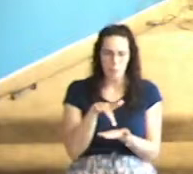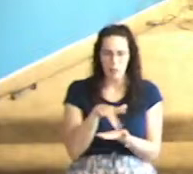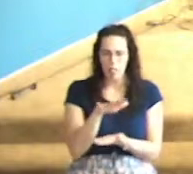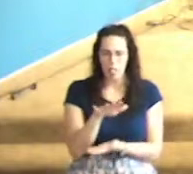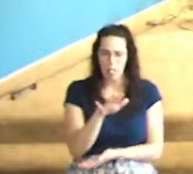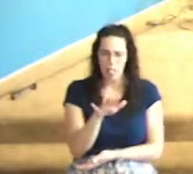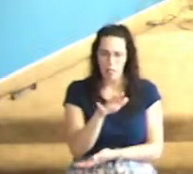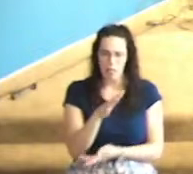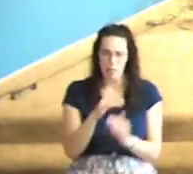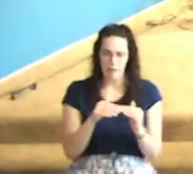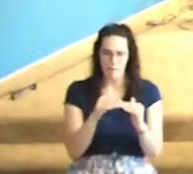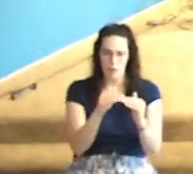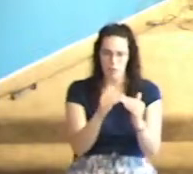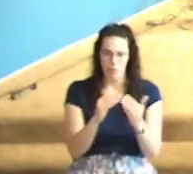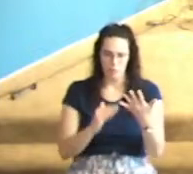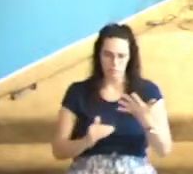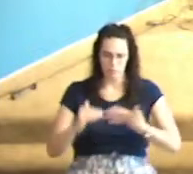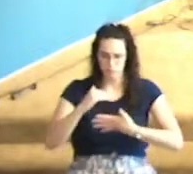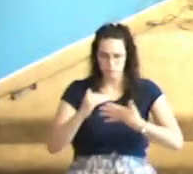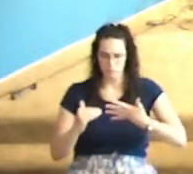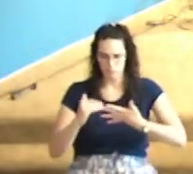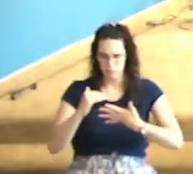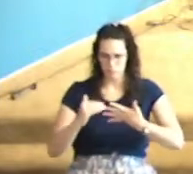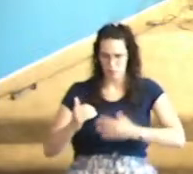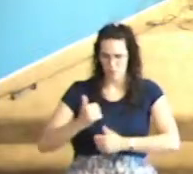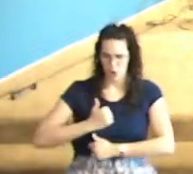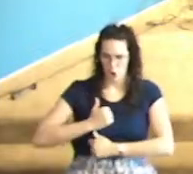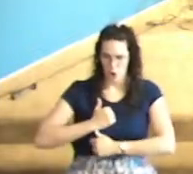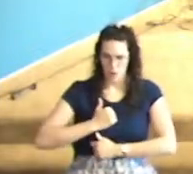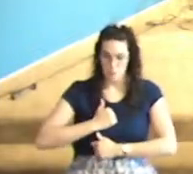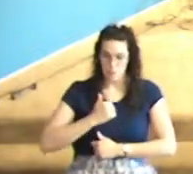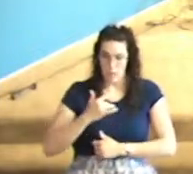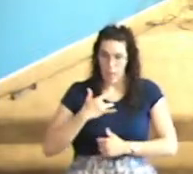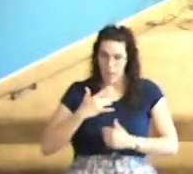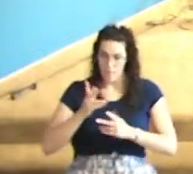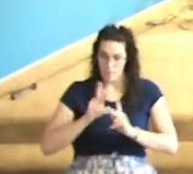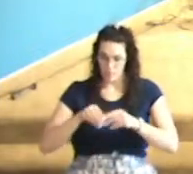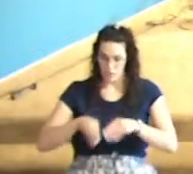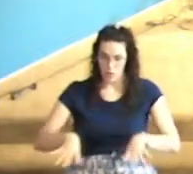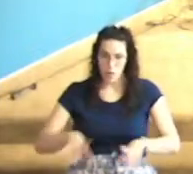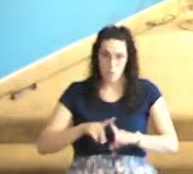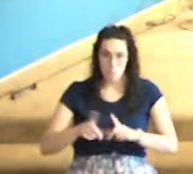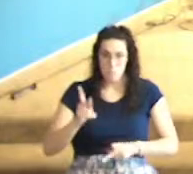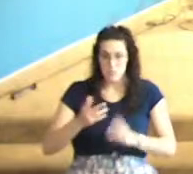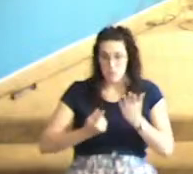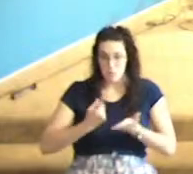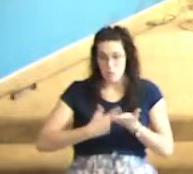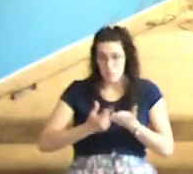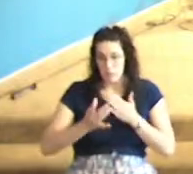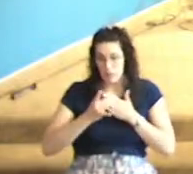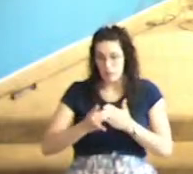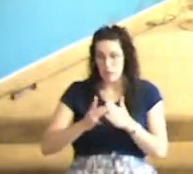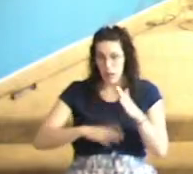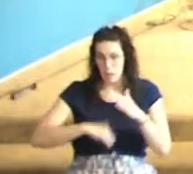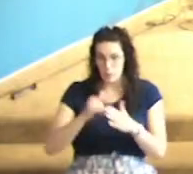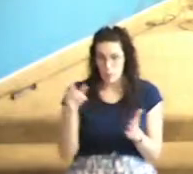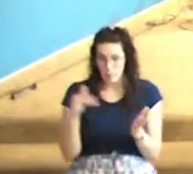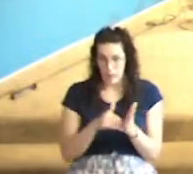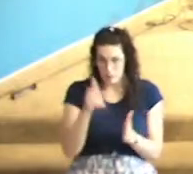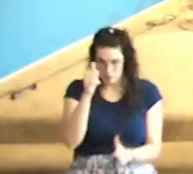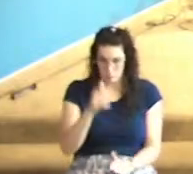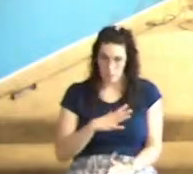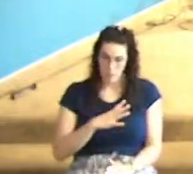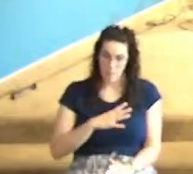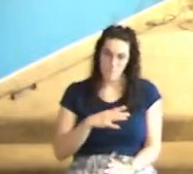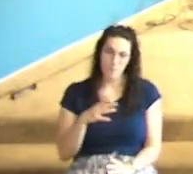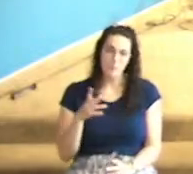80 soldiers. Senior centurions could lead a cohort of up to 1,000 men. And executions were usually